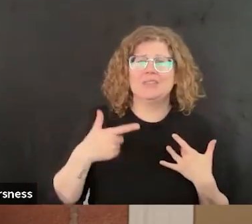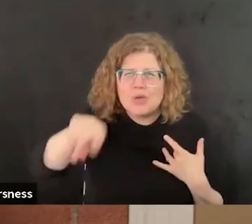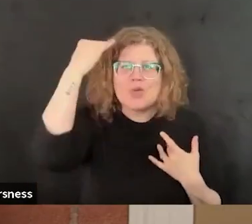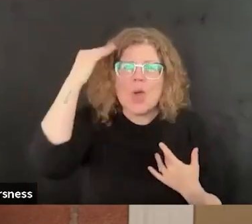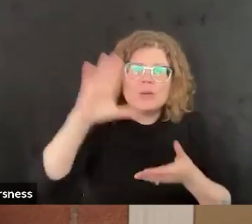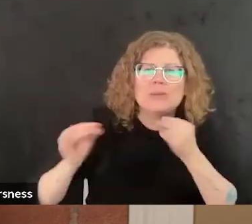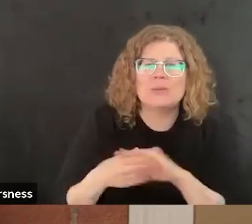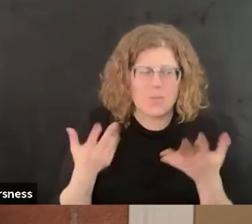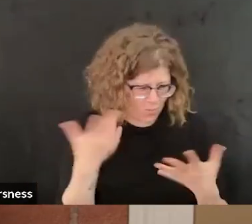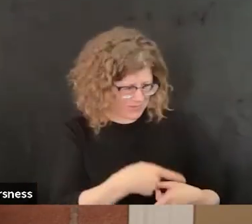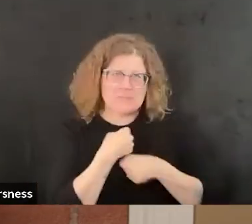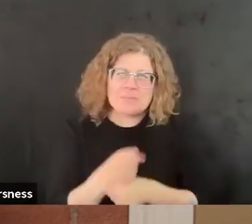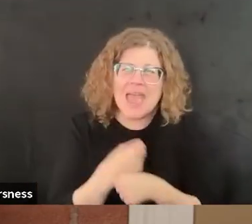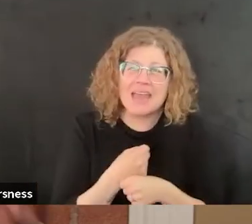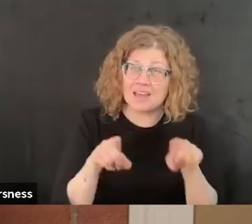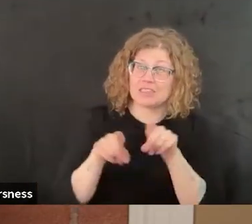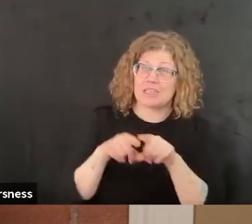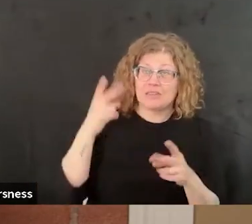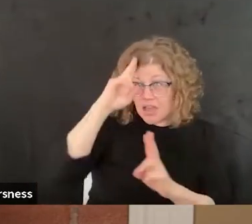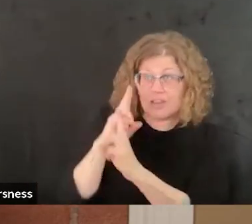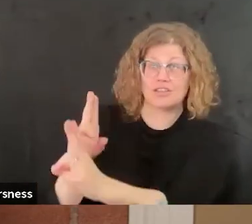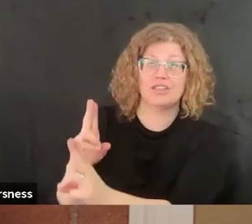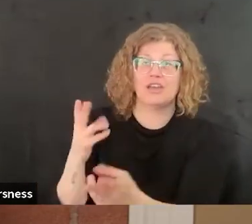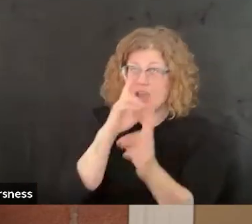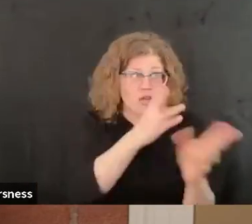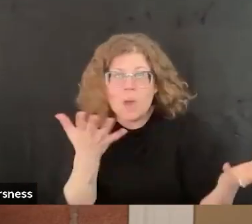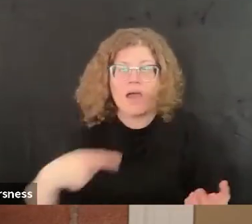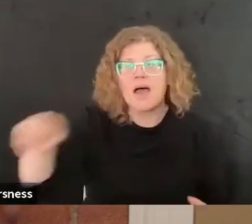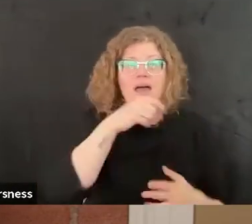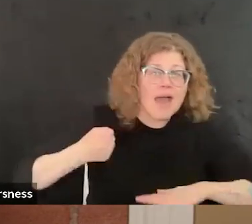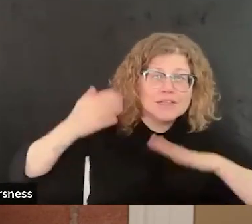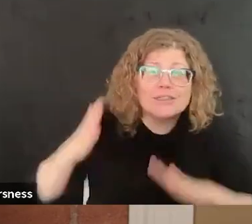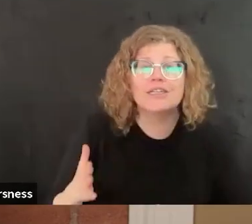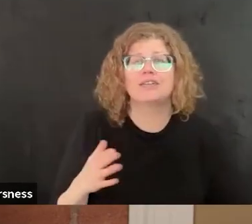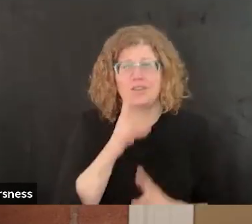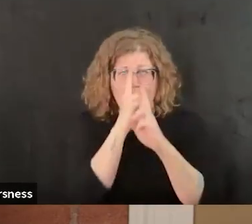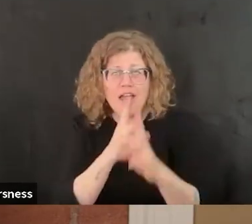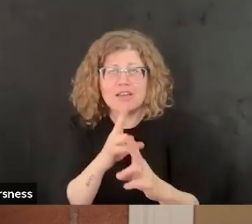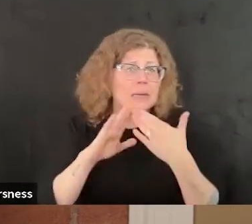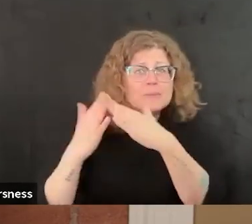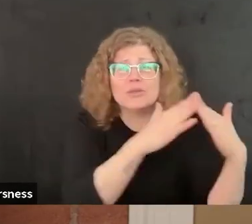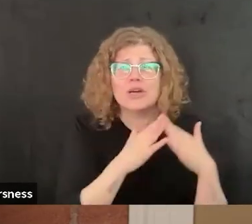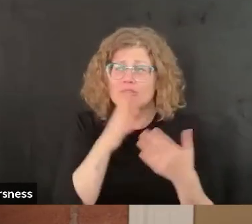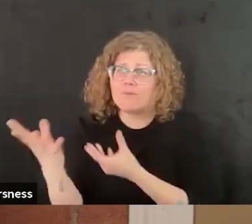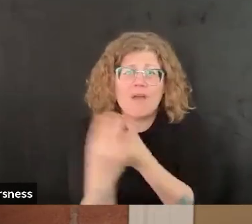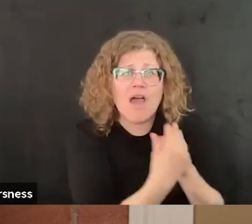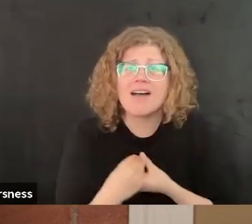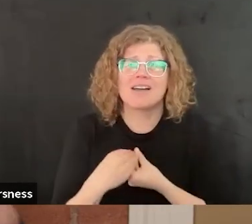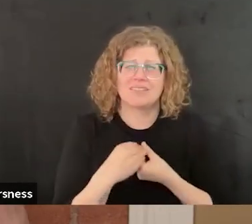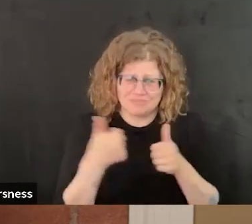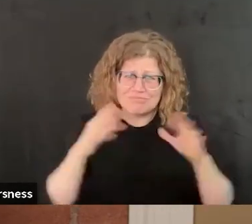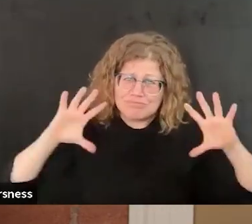know the story of how it was created, to honor all of the elders, all of the community engagement that went into the making of that